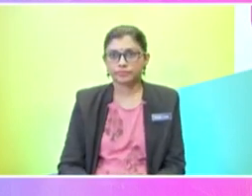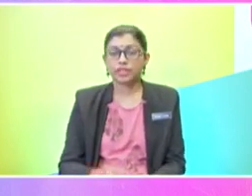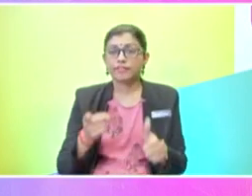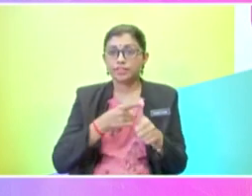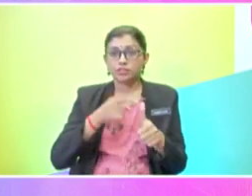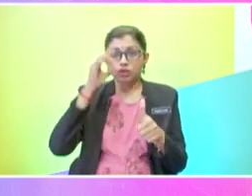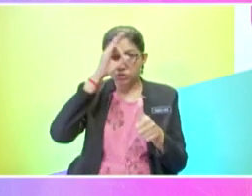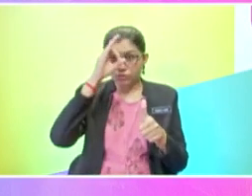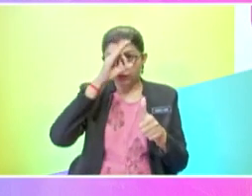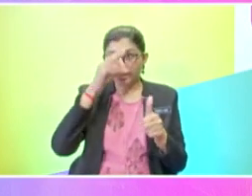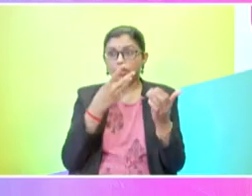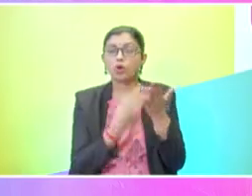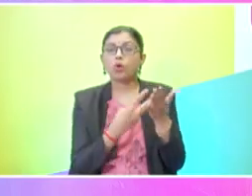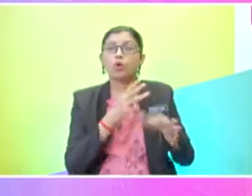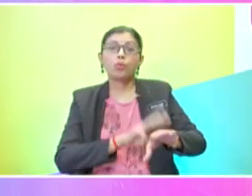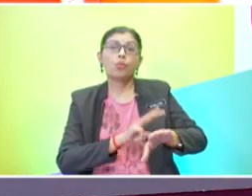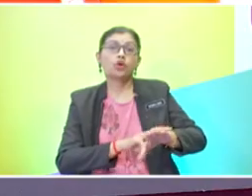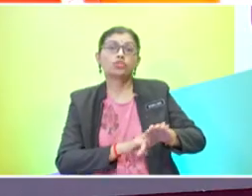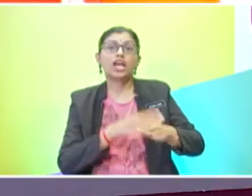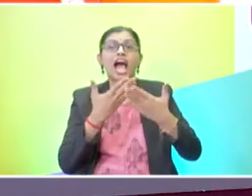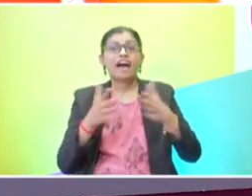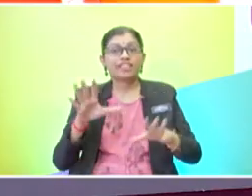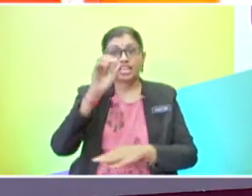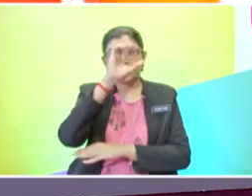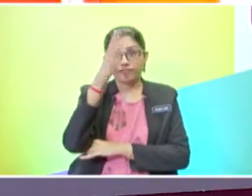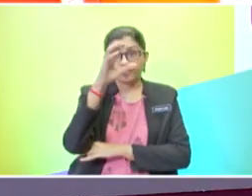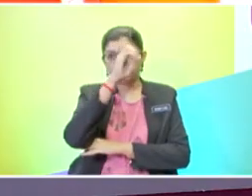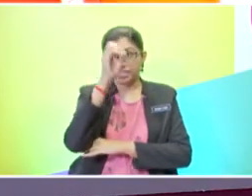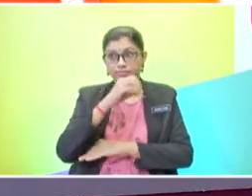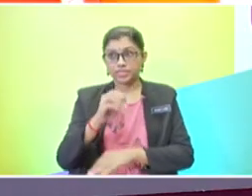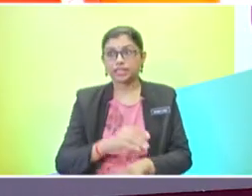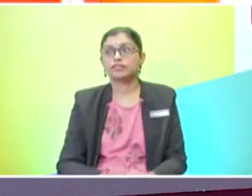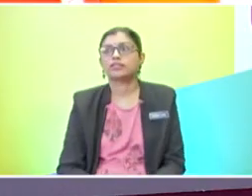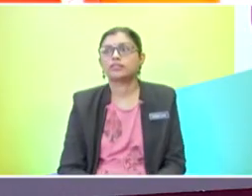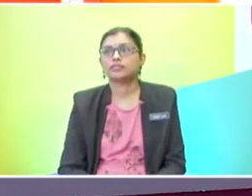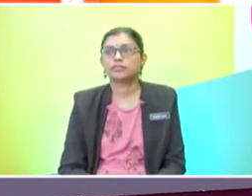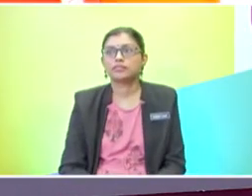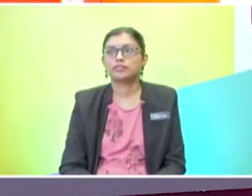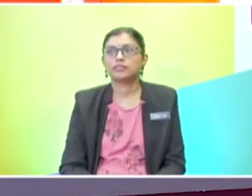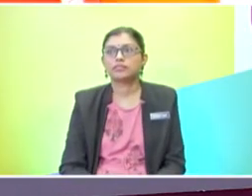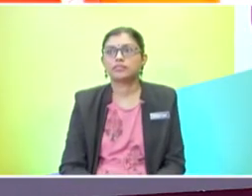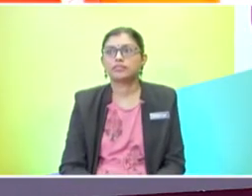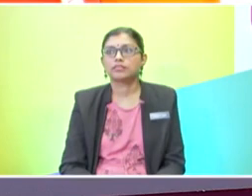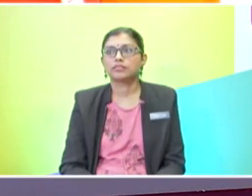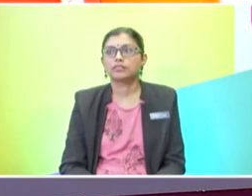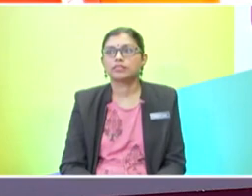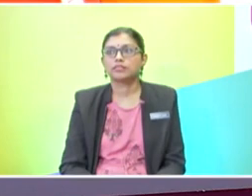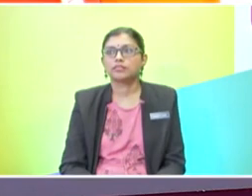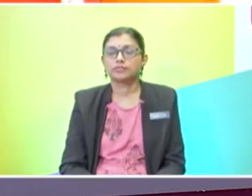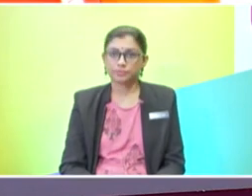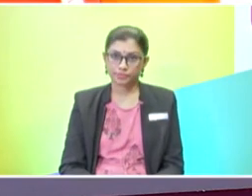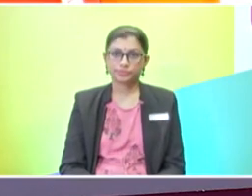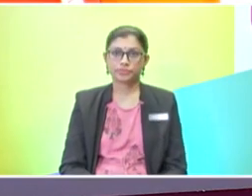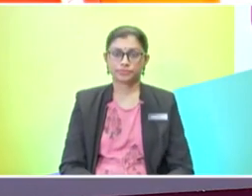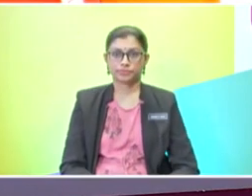discount. So price of the watch right now is RM600. So I'm going to minus off 15%, right? So